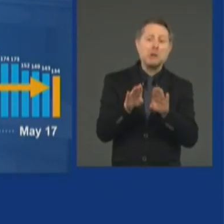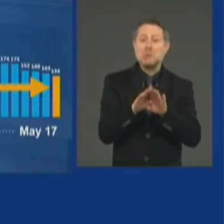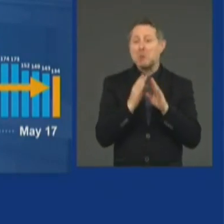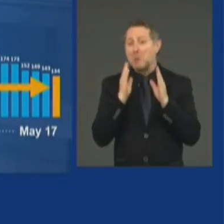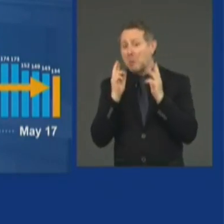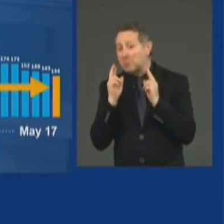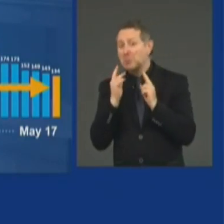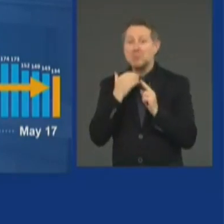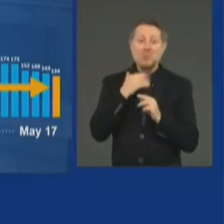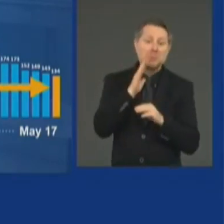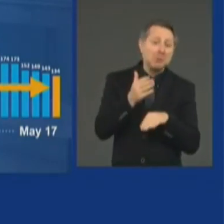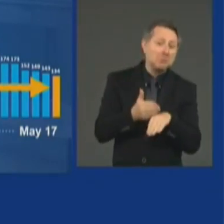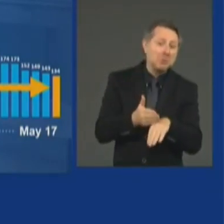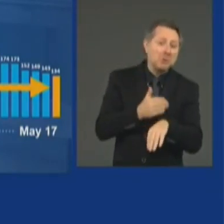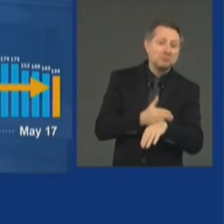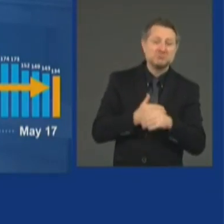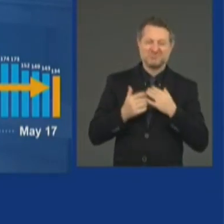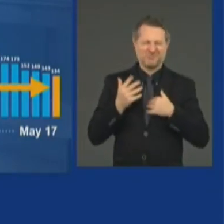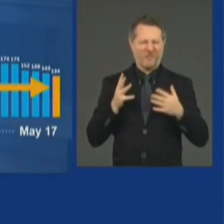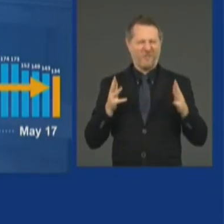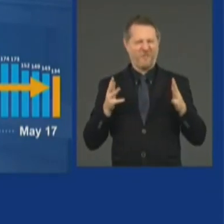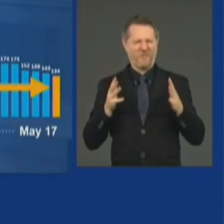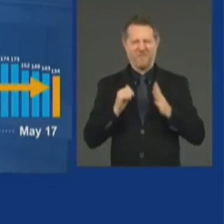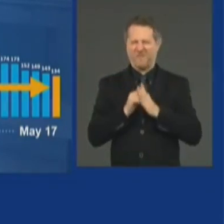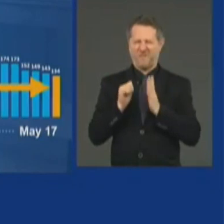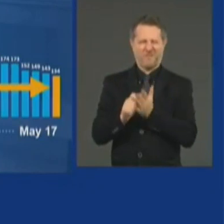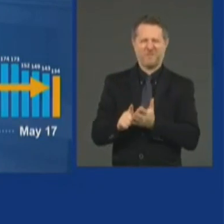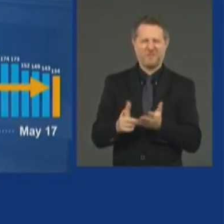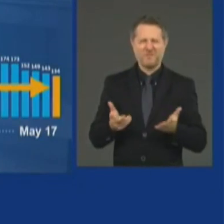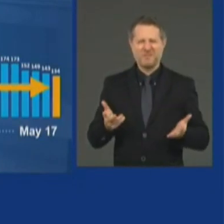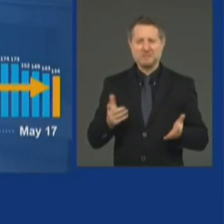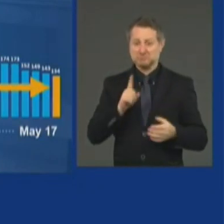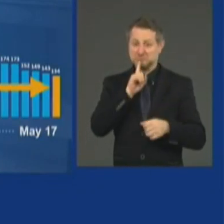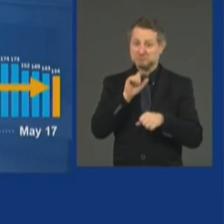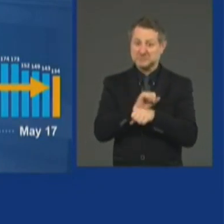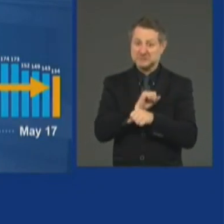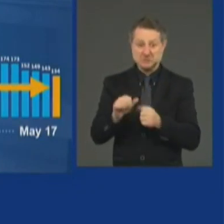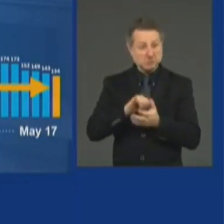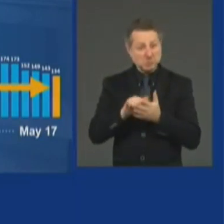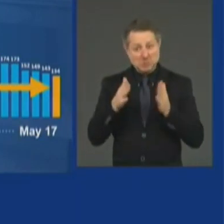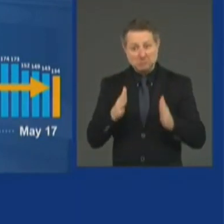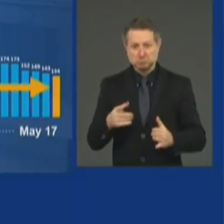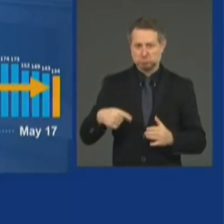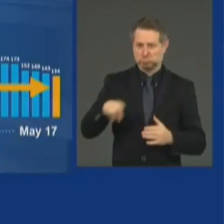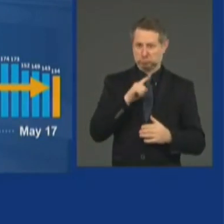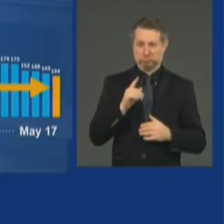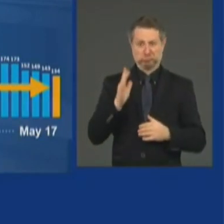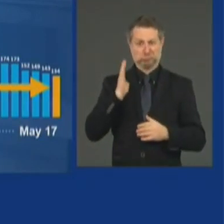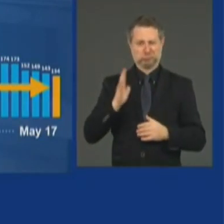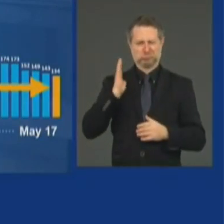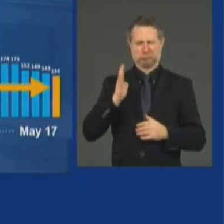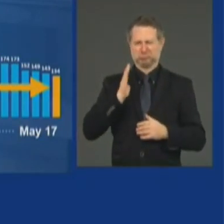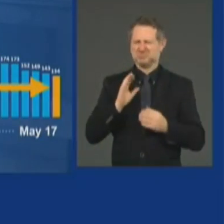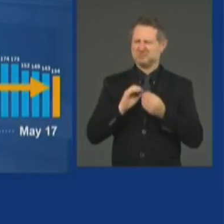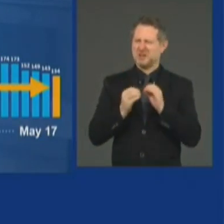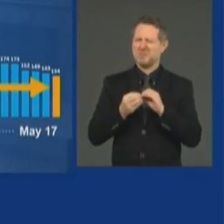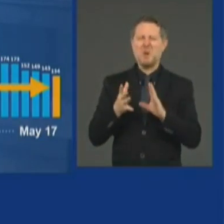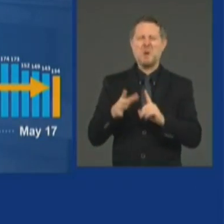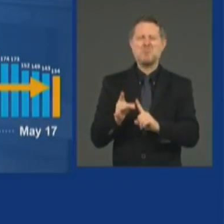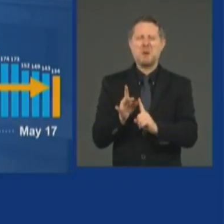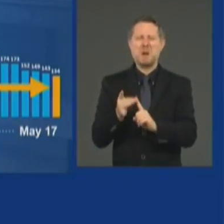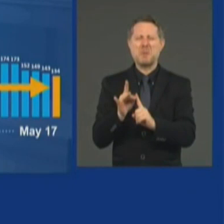best. And New Yorkers responded. We had the highest number of cases in the country. New Yorkers